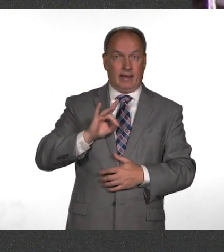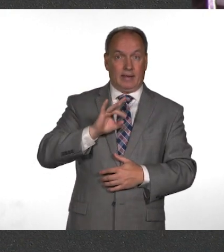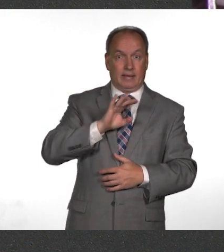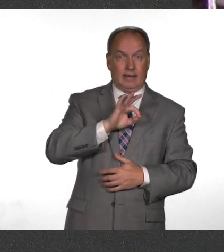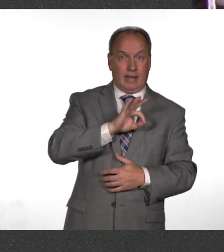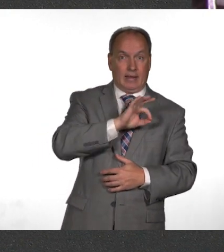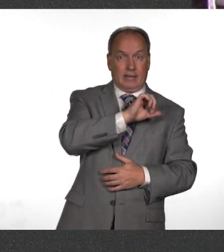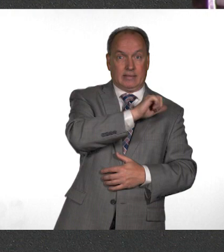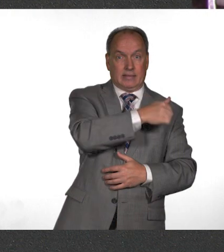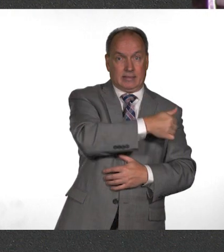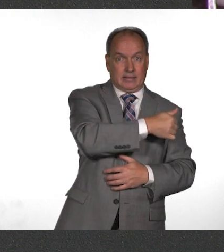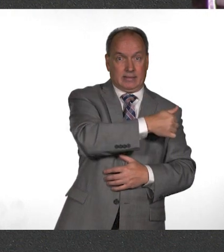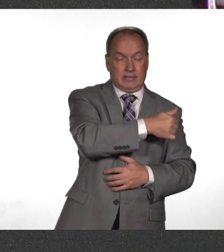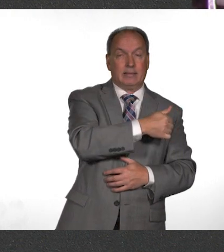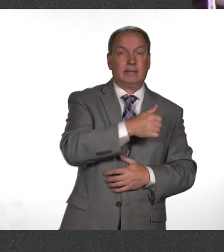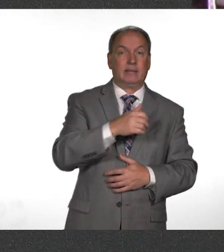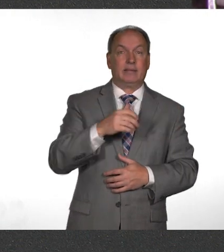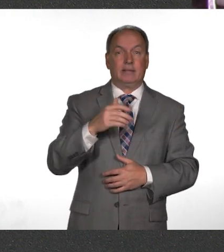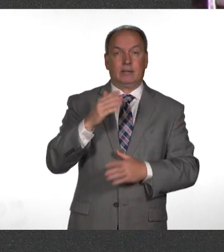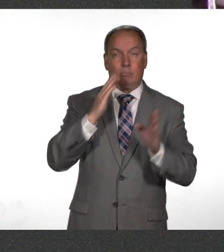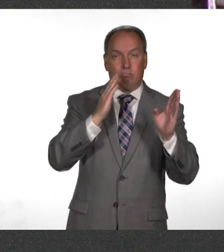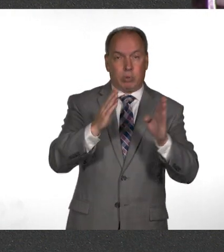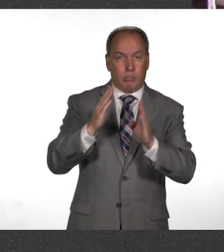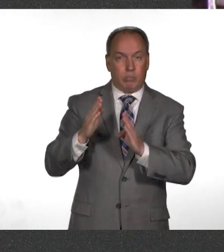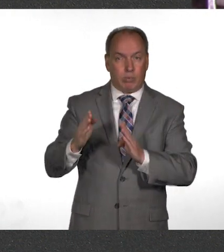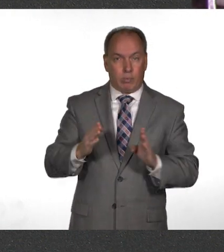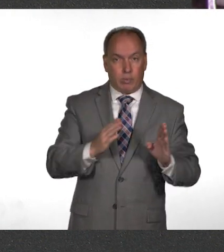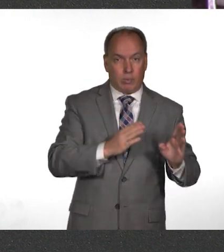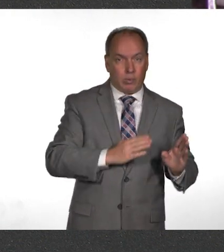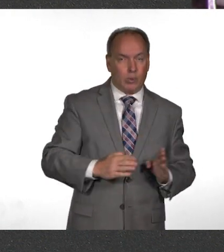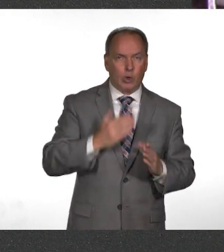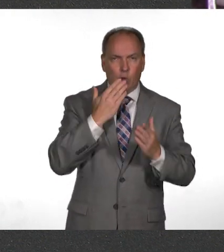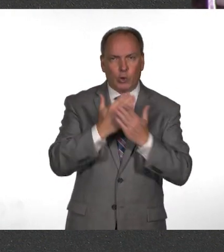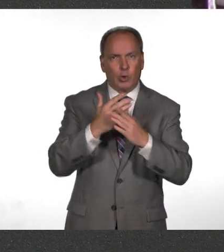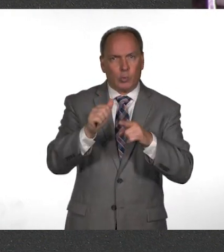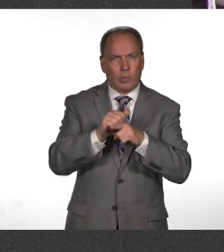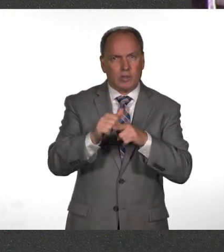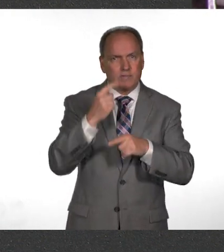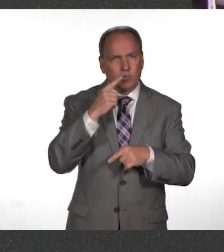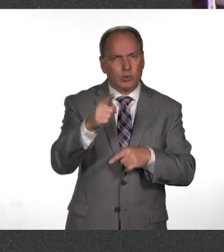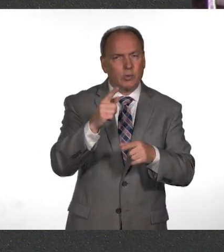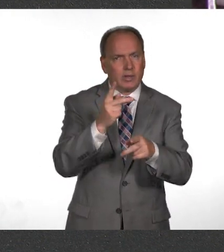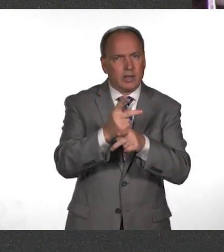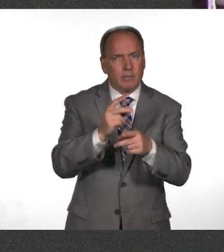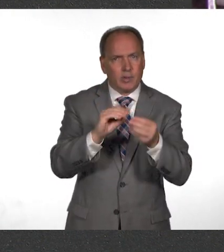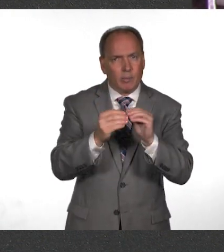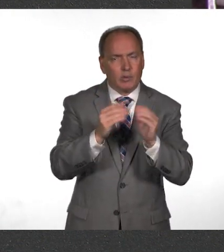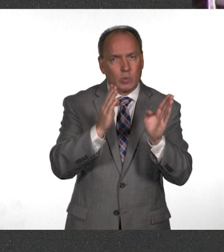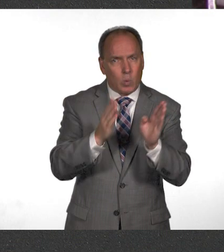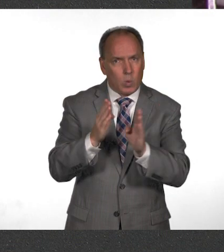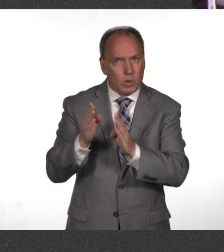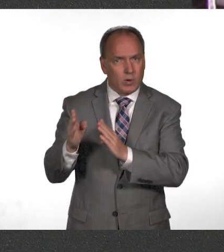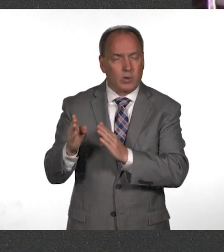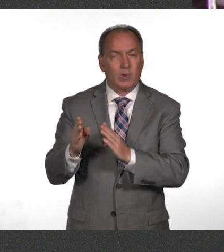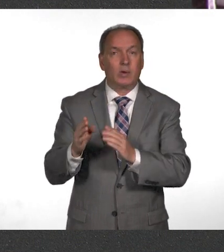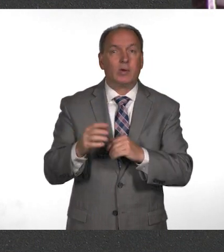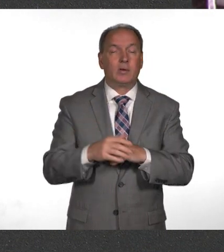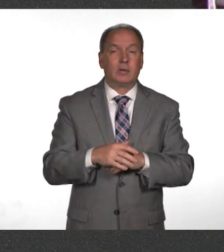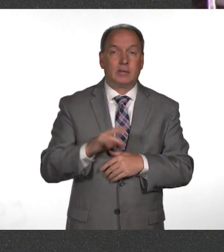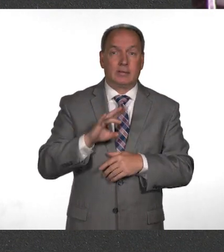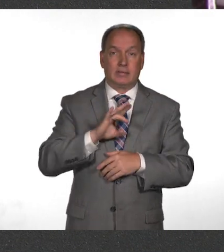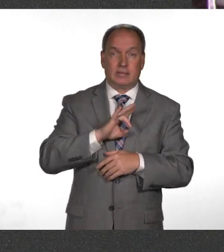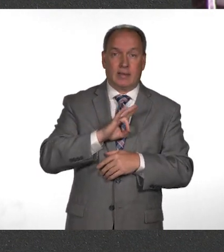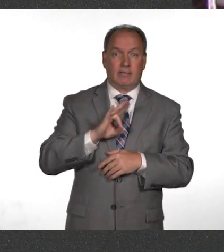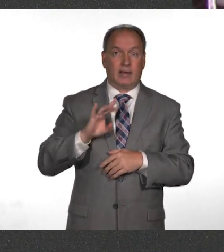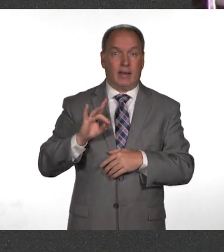have 4, 5, and 6, and then in the back you have the last 4. So you have